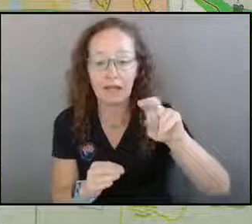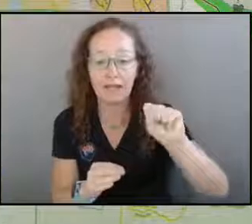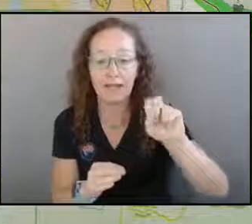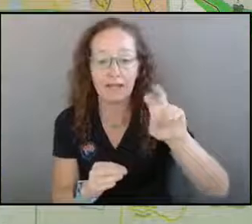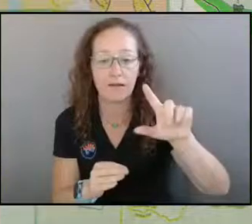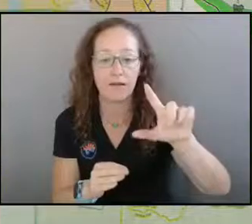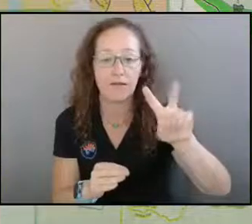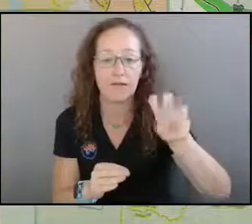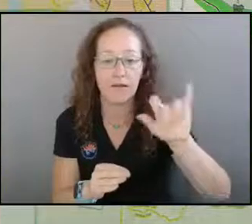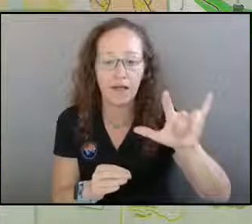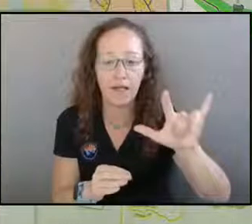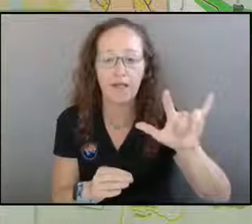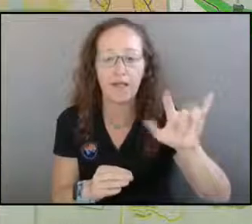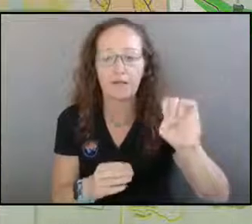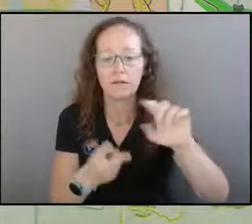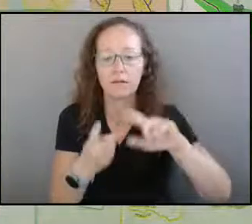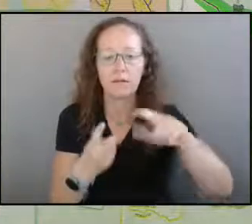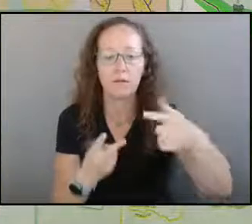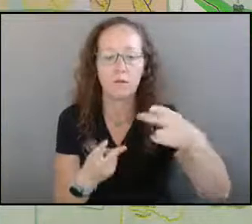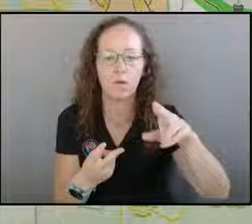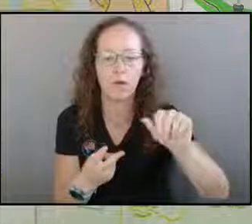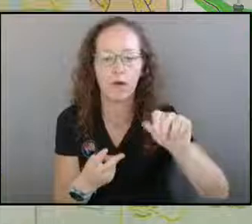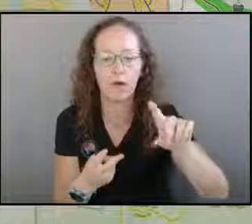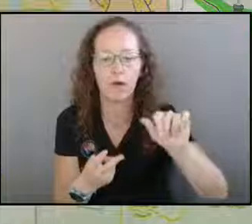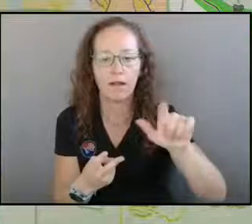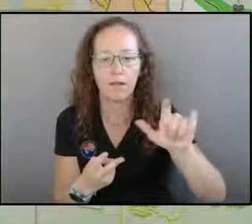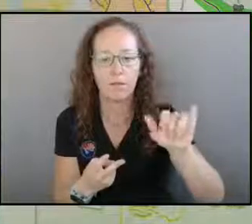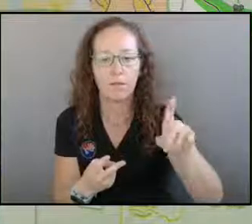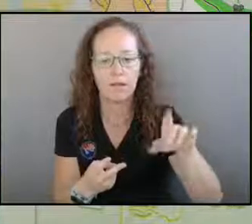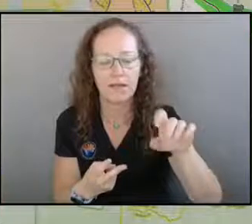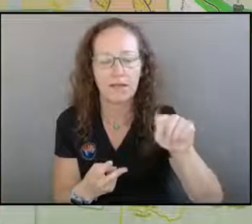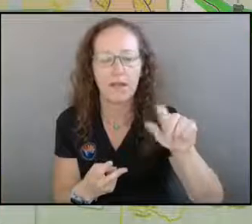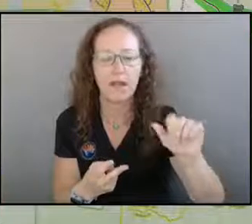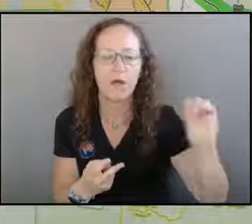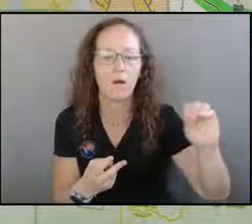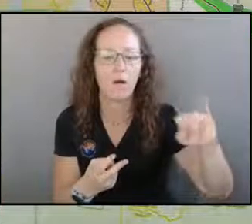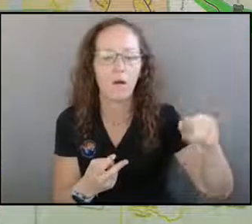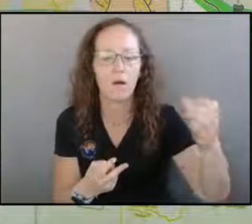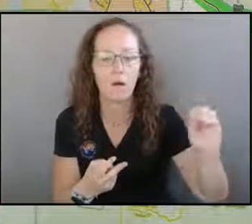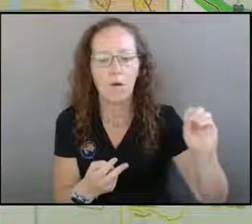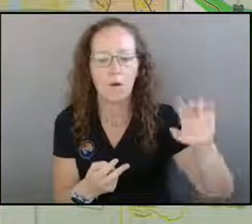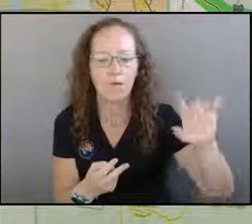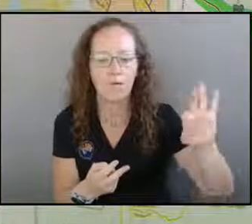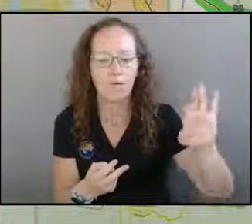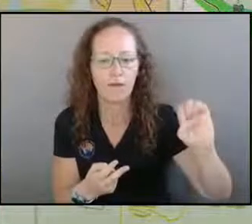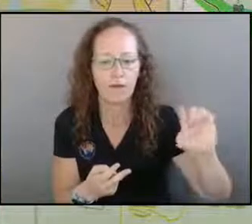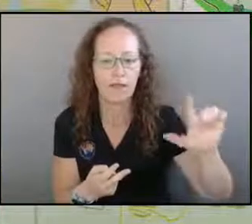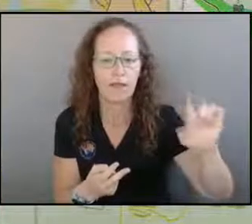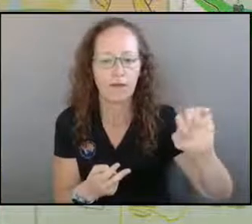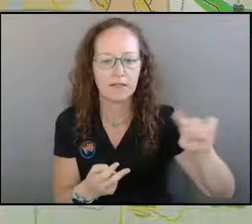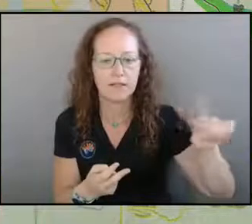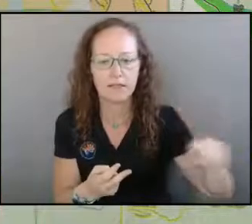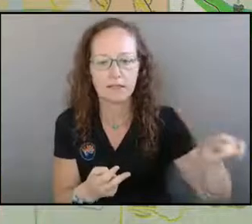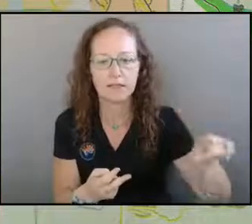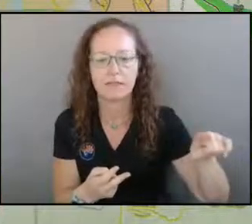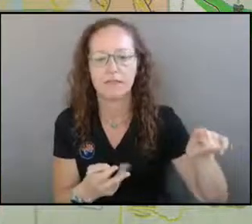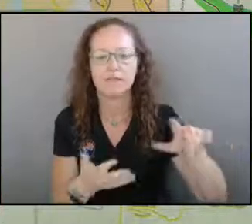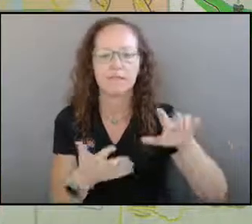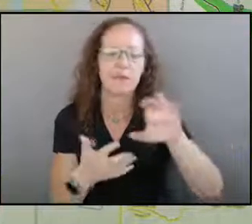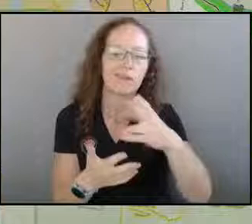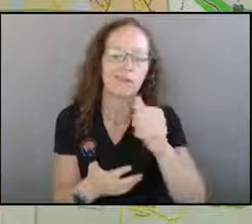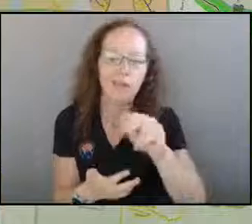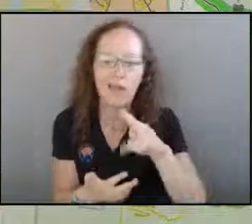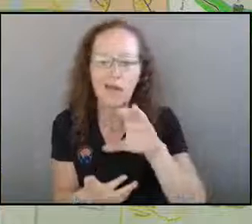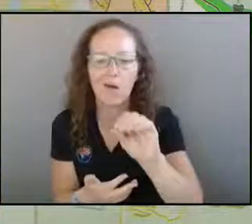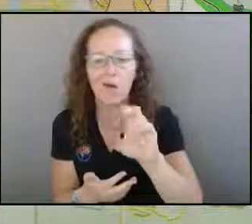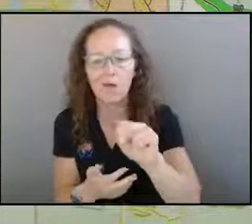Ojo Feliz, Los Güeros, Ocatel, Naranjos, Chacon, Holman West, all those areas are going to remain